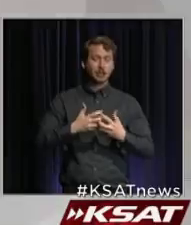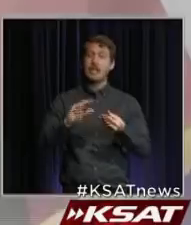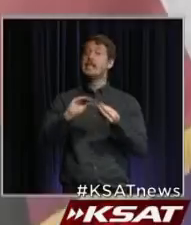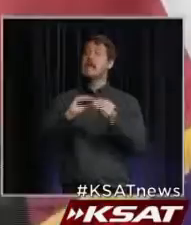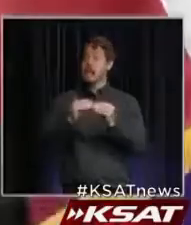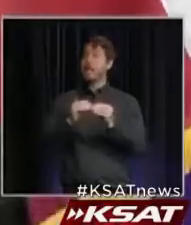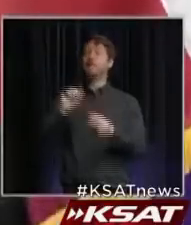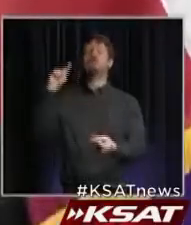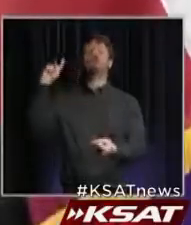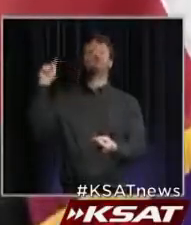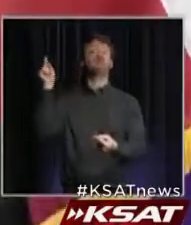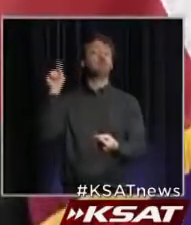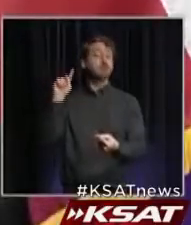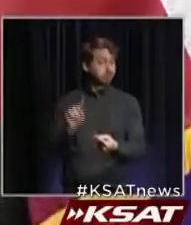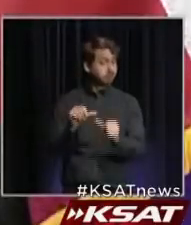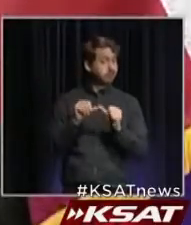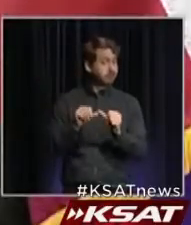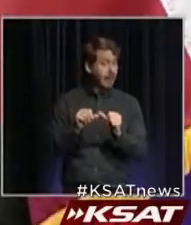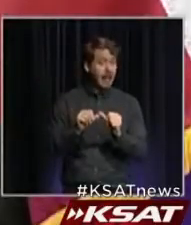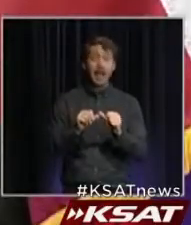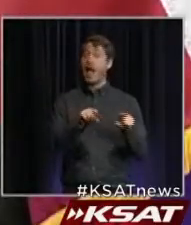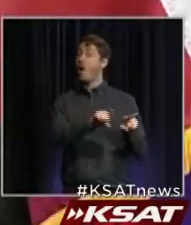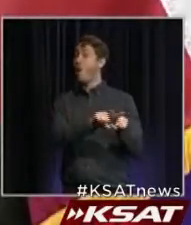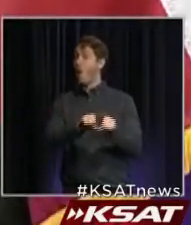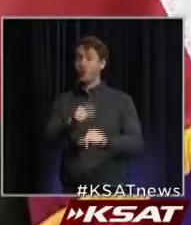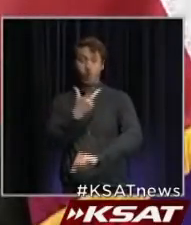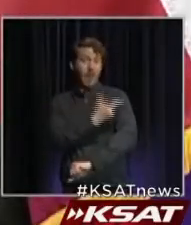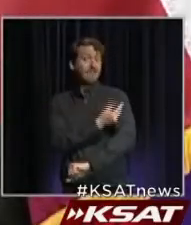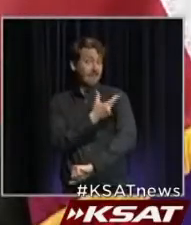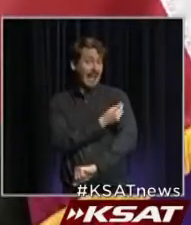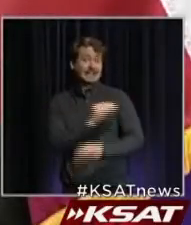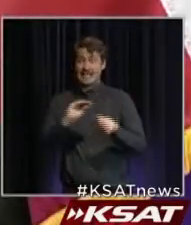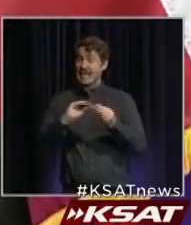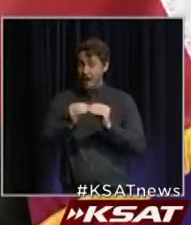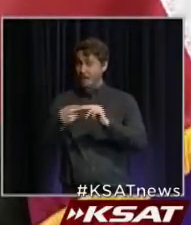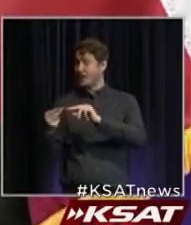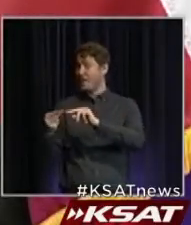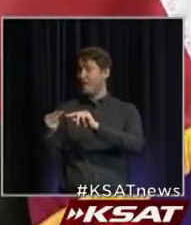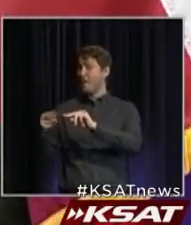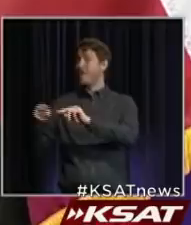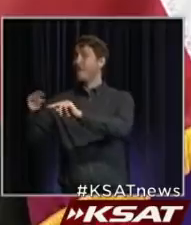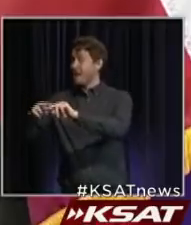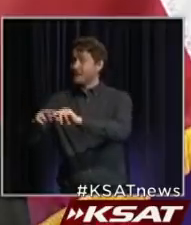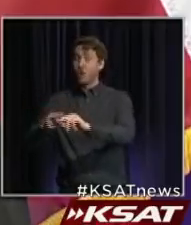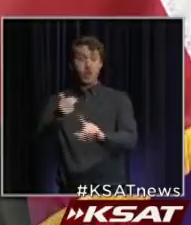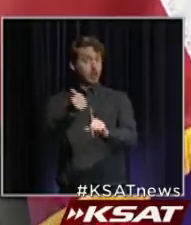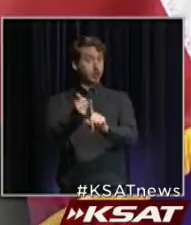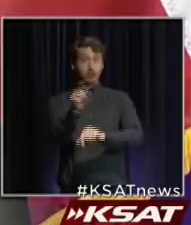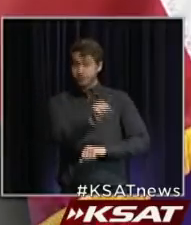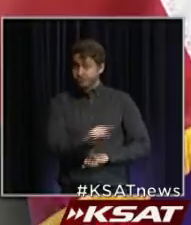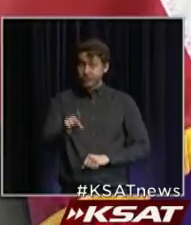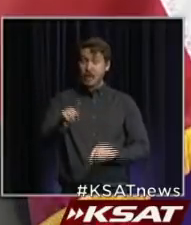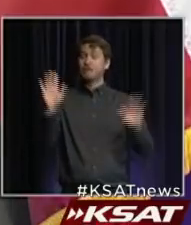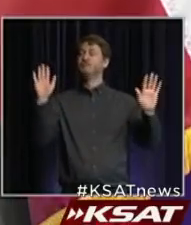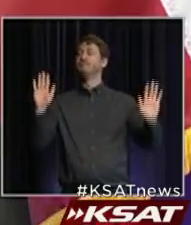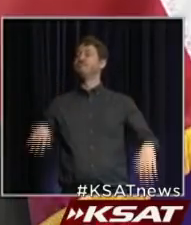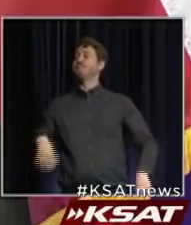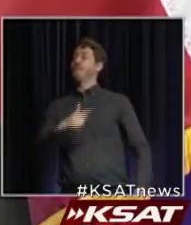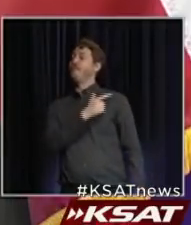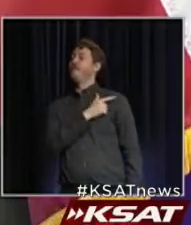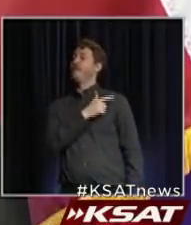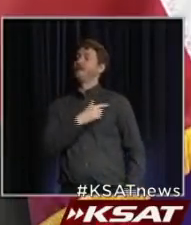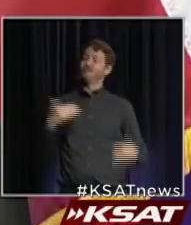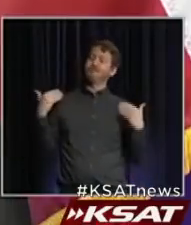our vaccine numbers continue to go up, but we are not there yet. So please do not let your guard down as our community continues to get vaccines